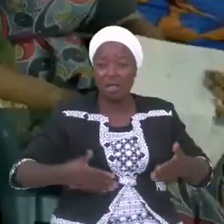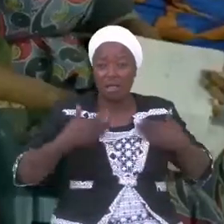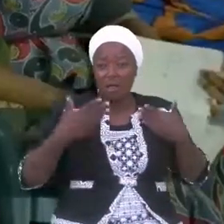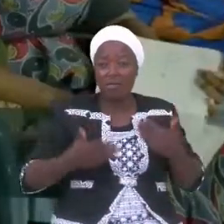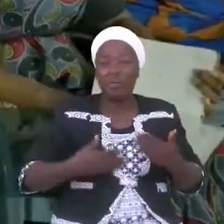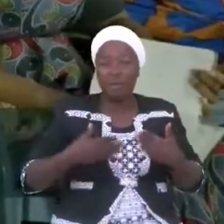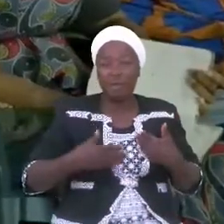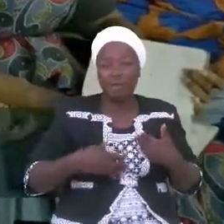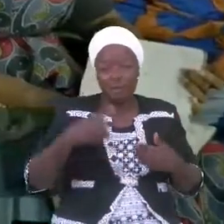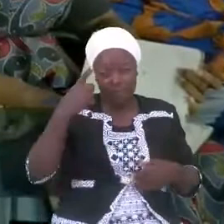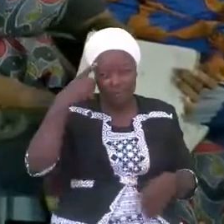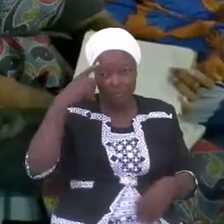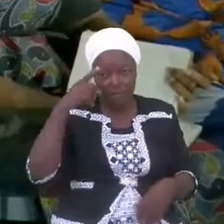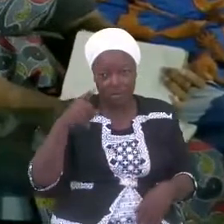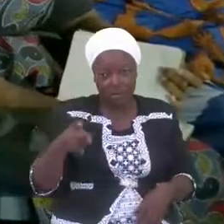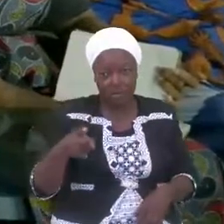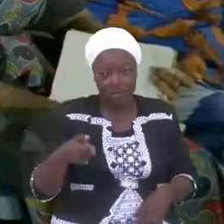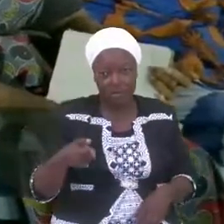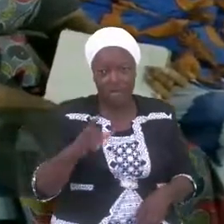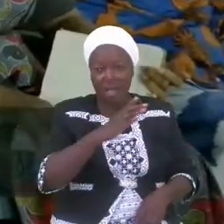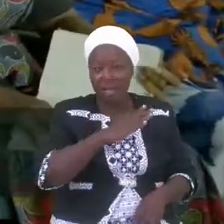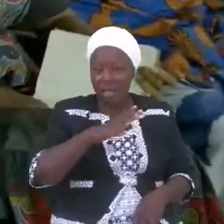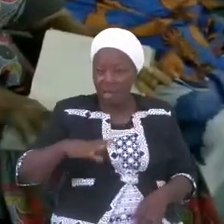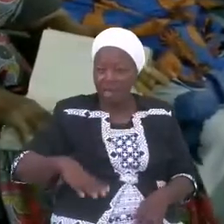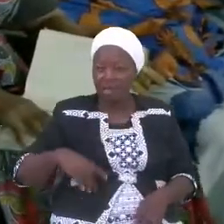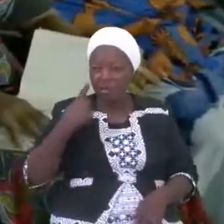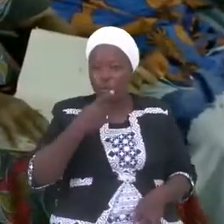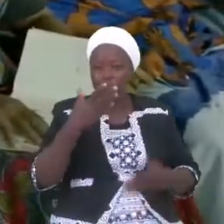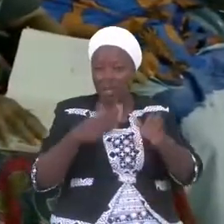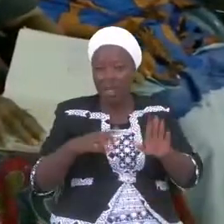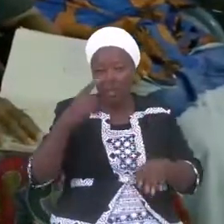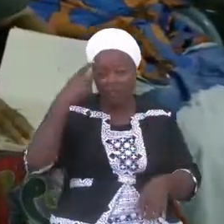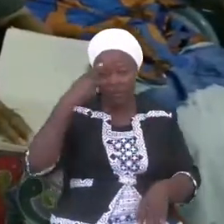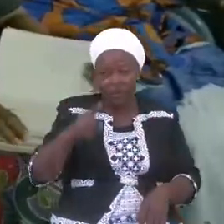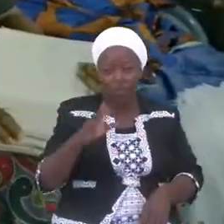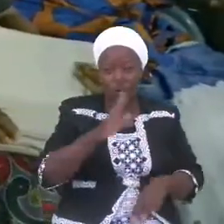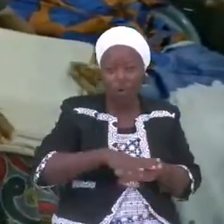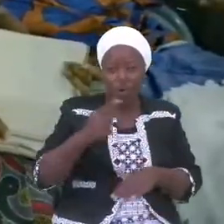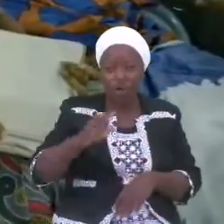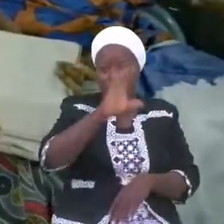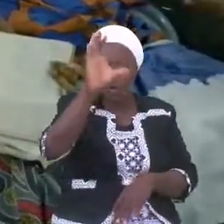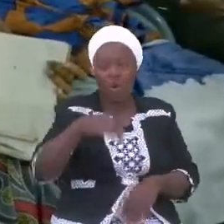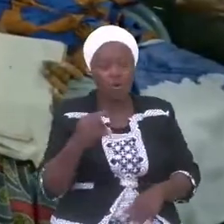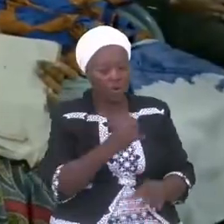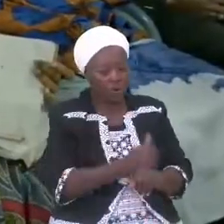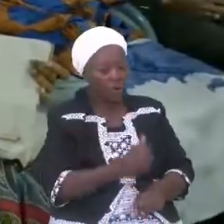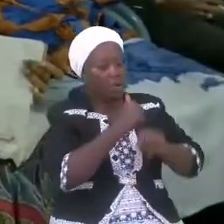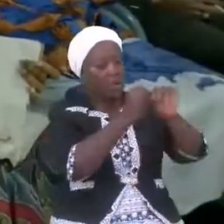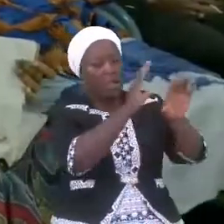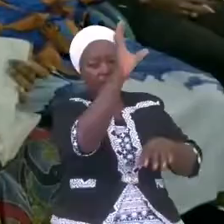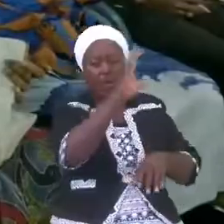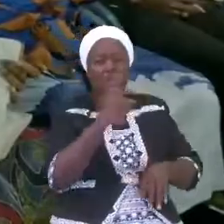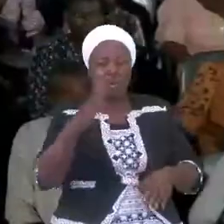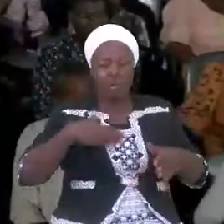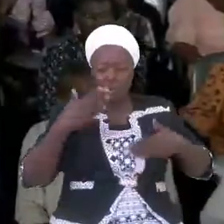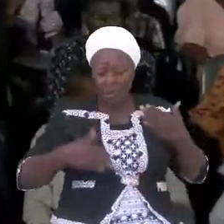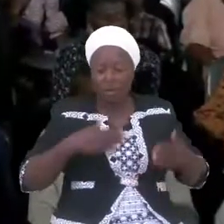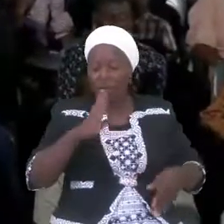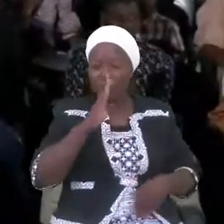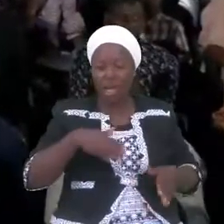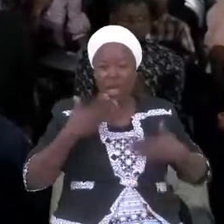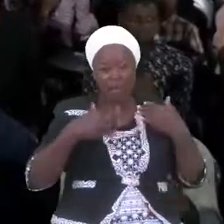behalf. Christ, who died for you on the cross of Calvary, will rejoice because of you. And